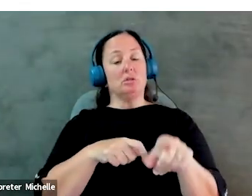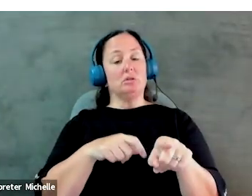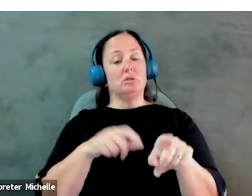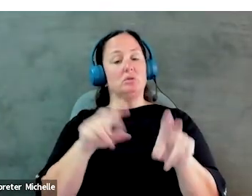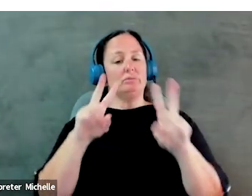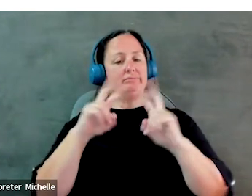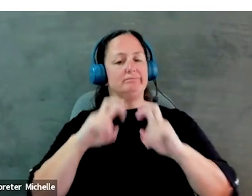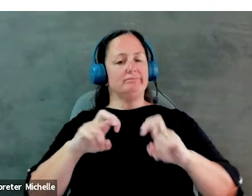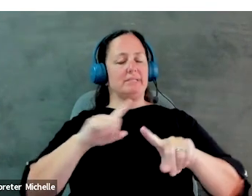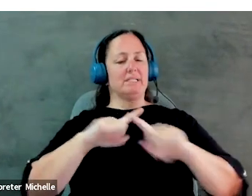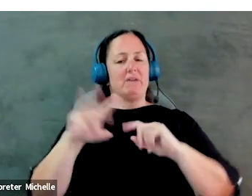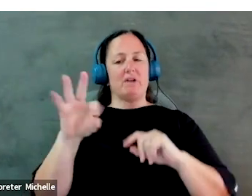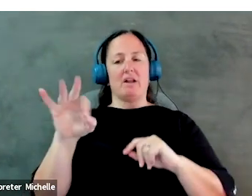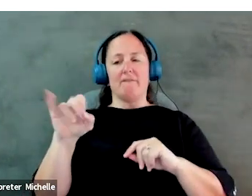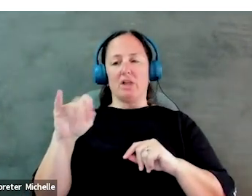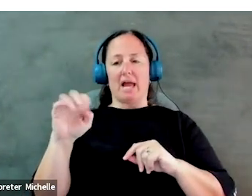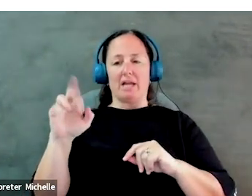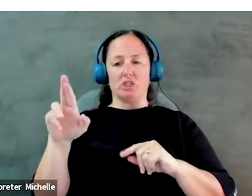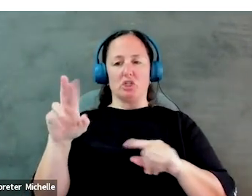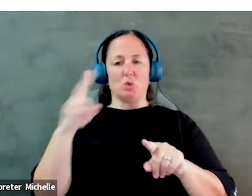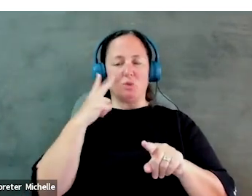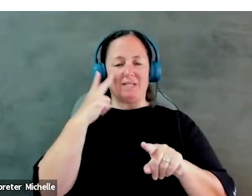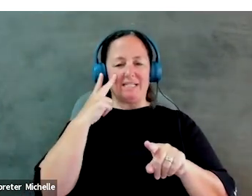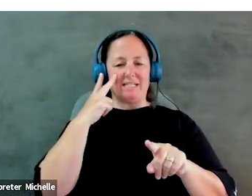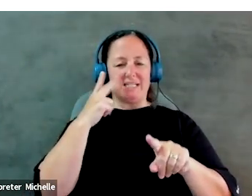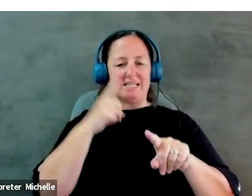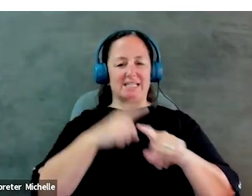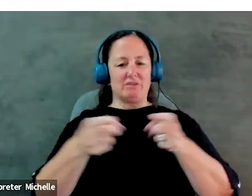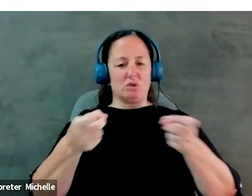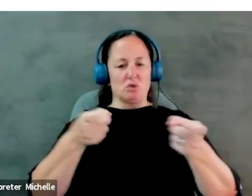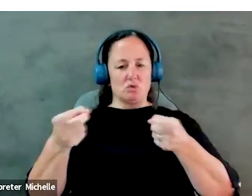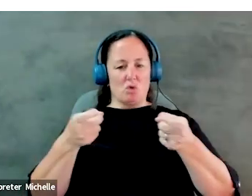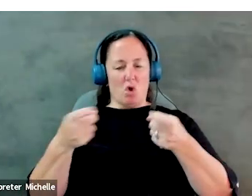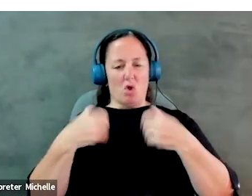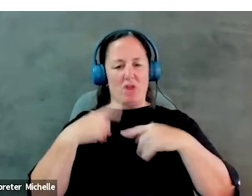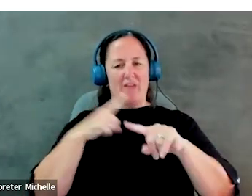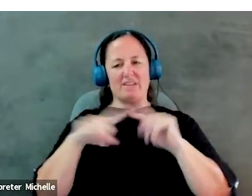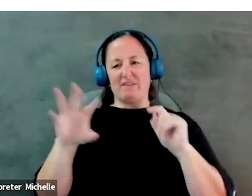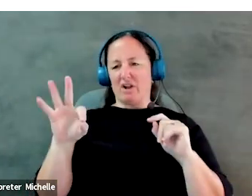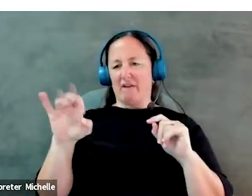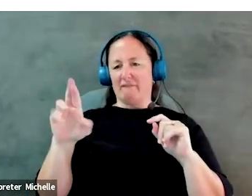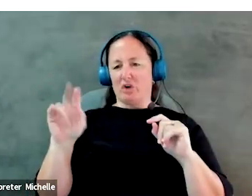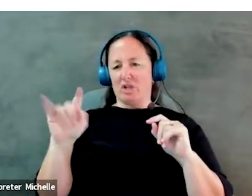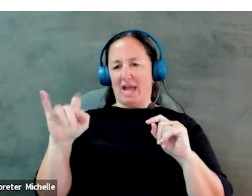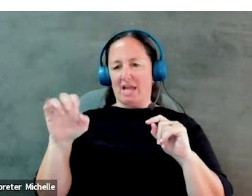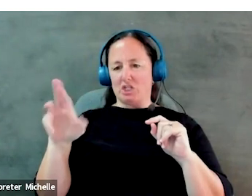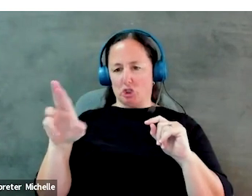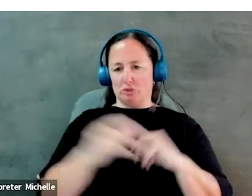yet, we looked at other fertilizers, and we see have here our control, and we have the different